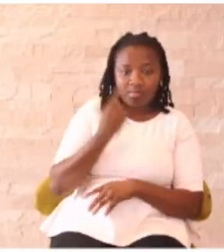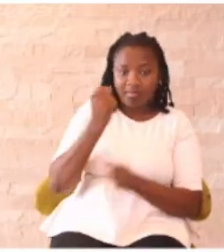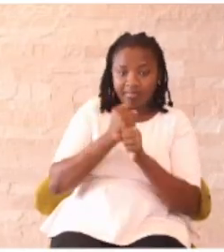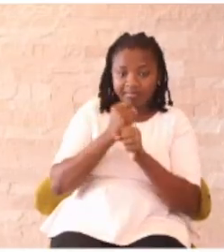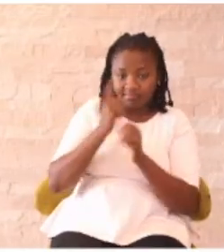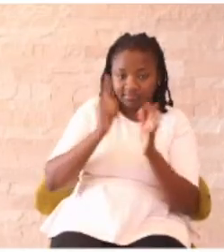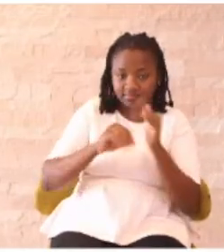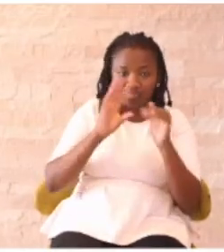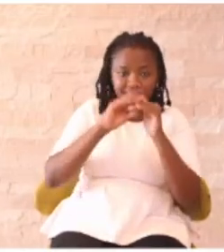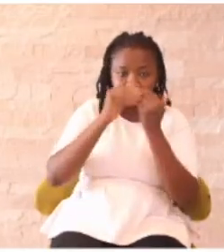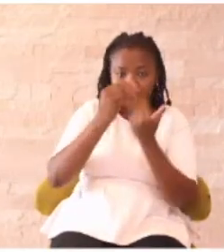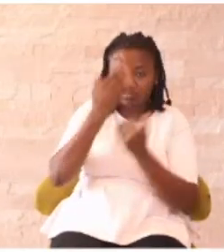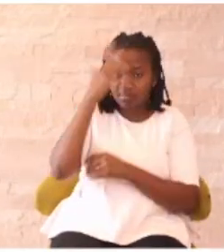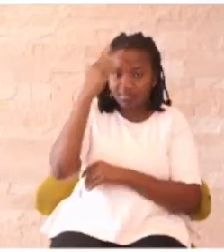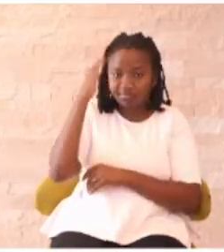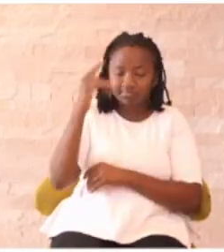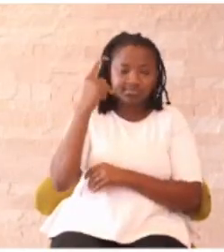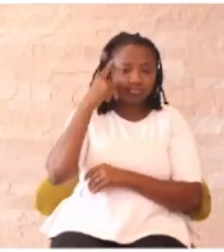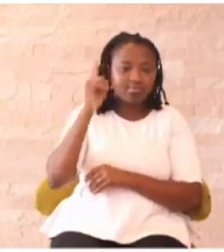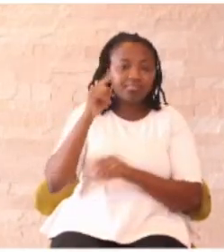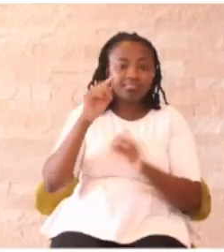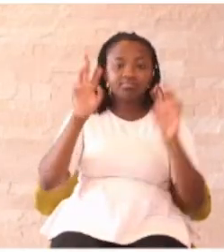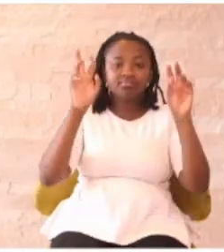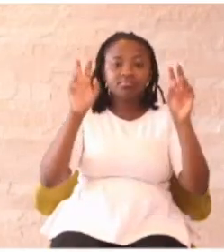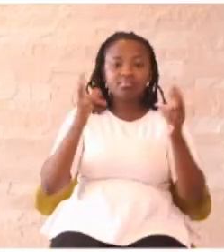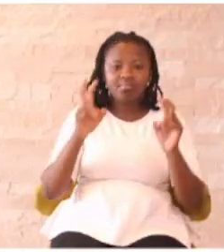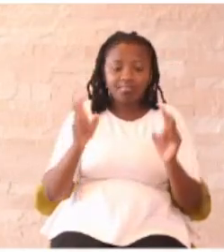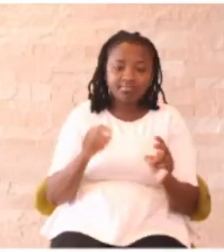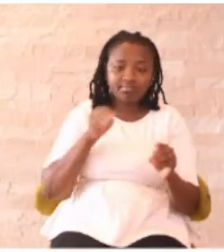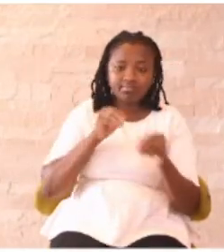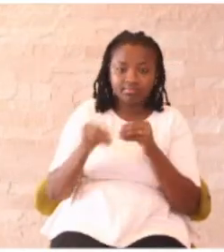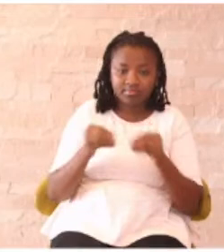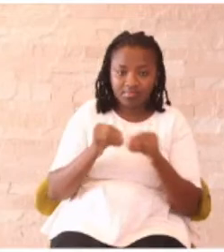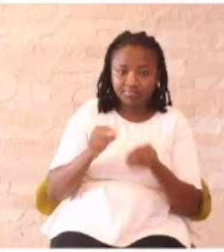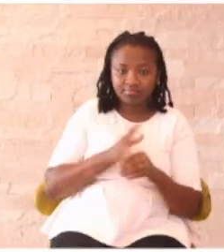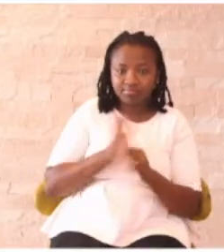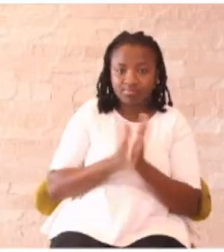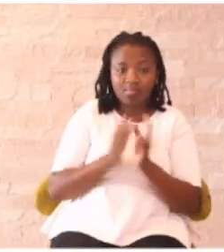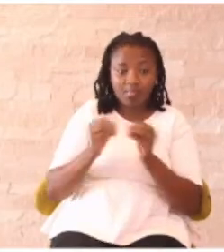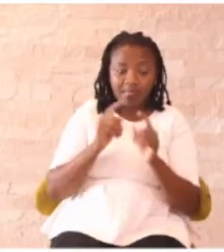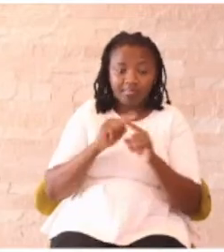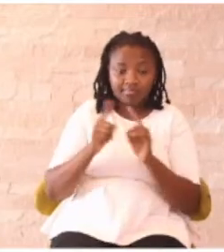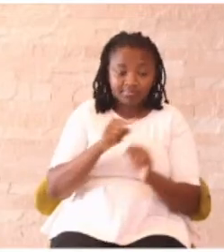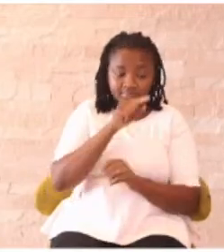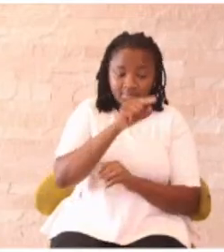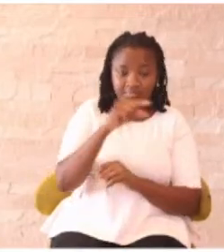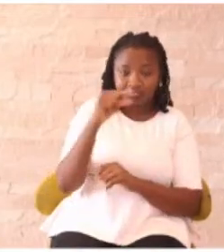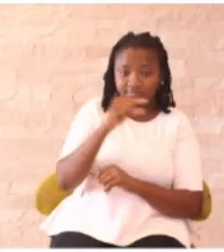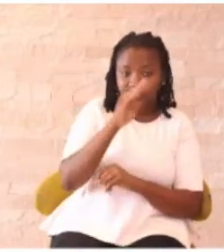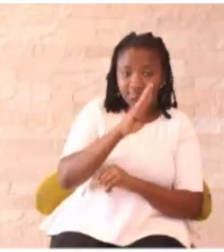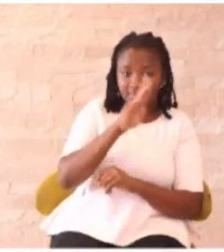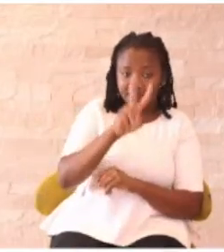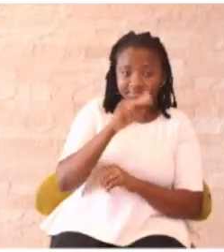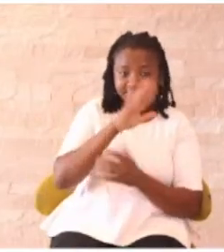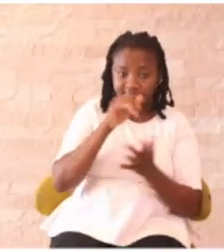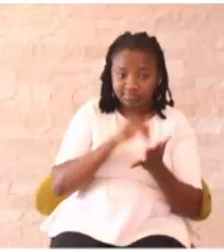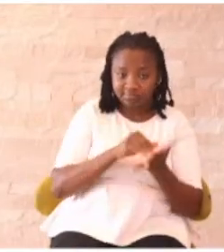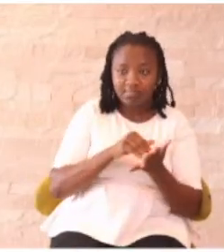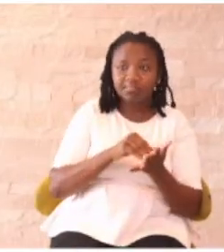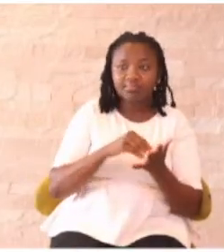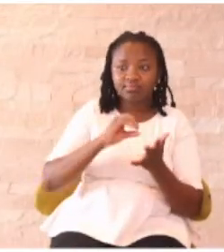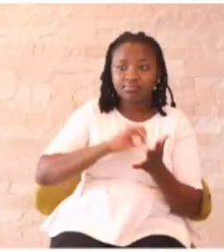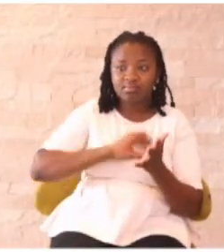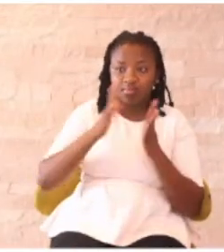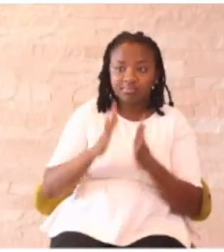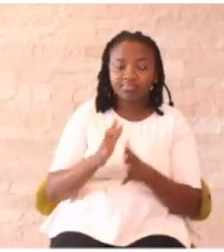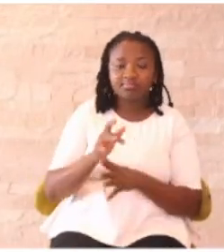disability and the inclusions of women with disability. The owner of this one GBV centers in Addis Ababa is